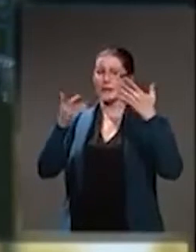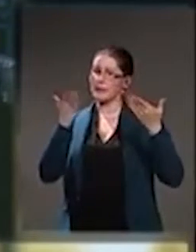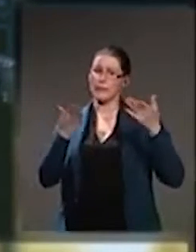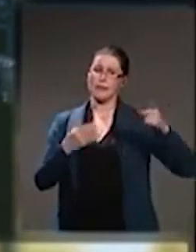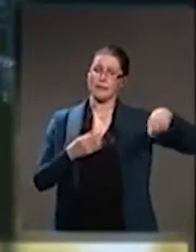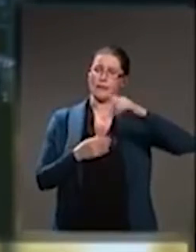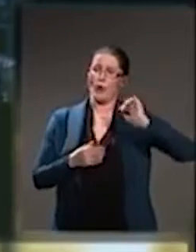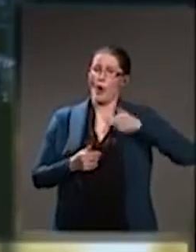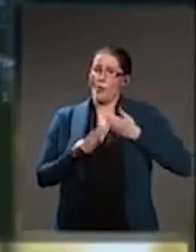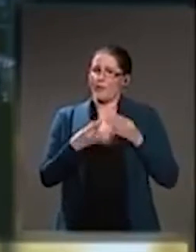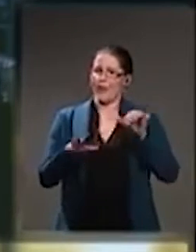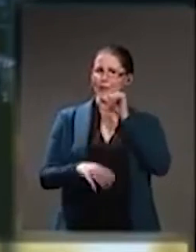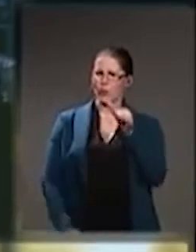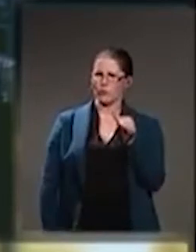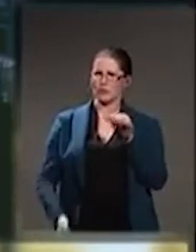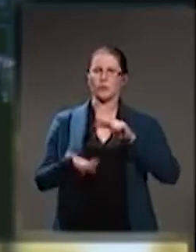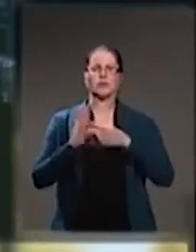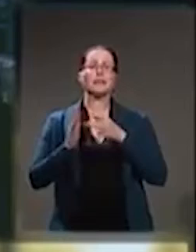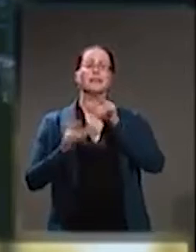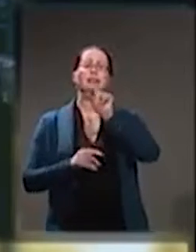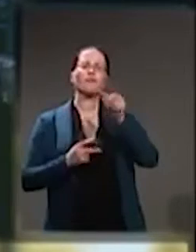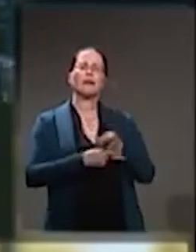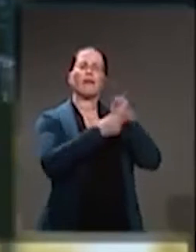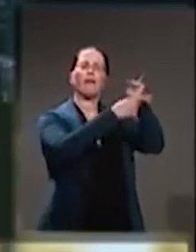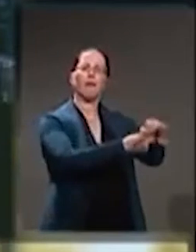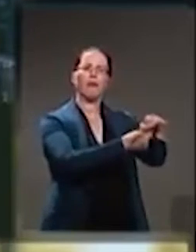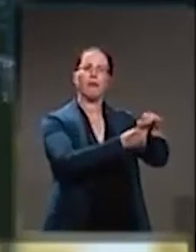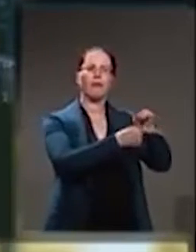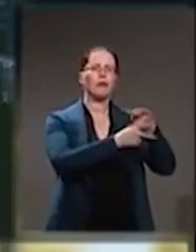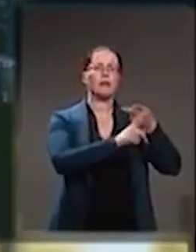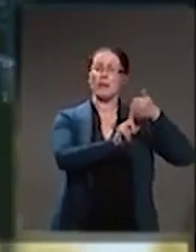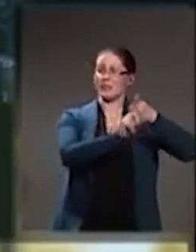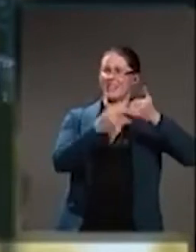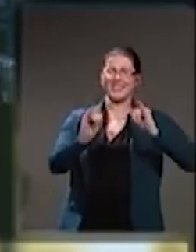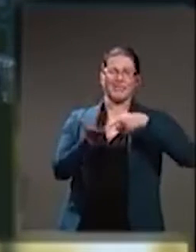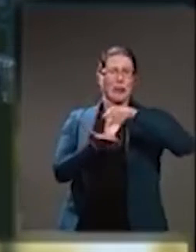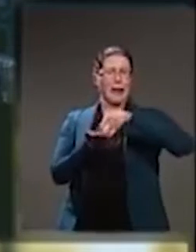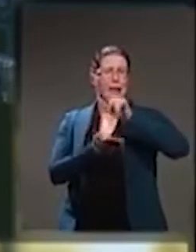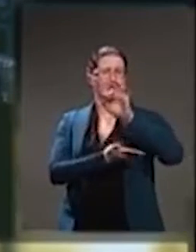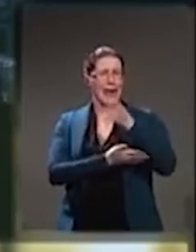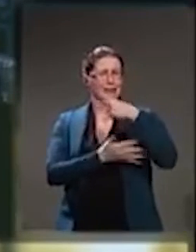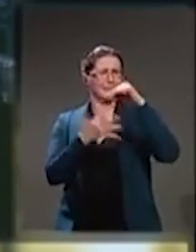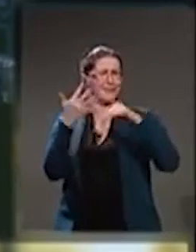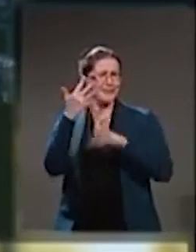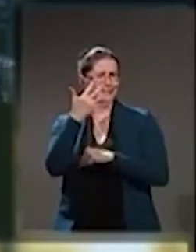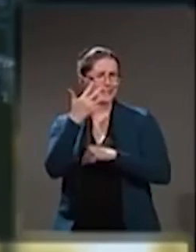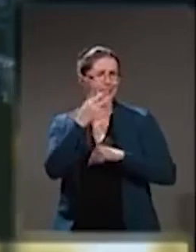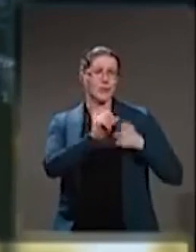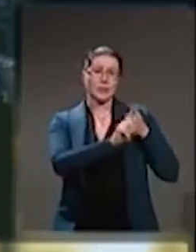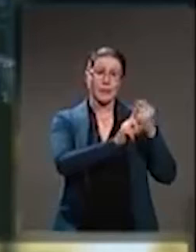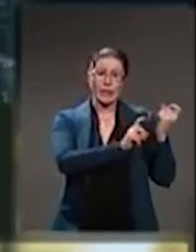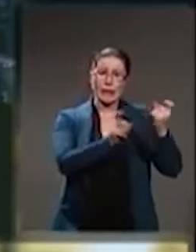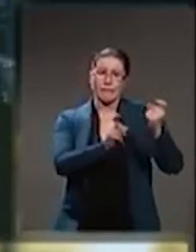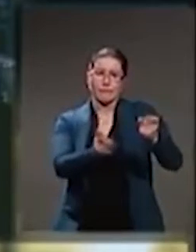taxes on. That means that they can't sell it or legally pass it down to their children. We spoke to residents, historians, and legal